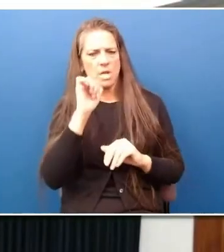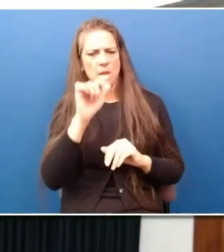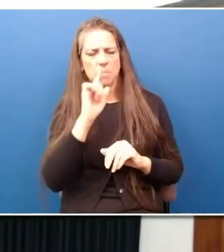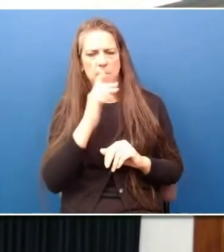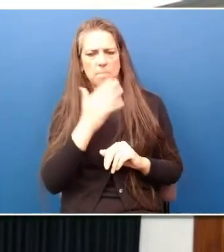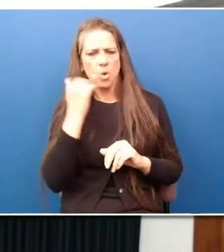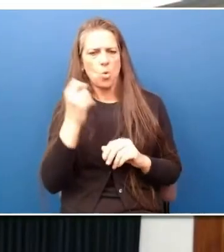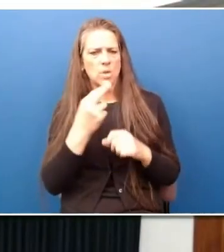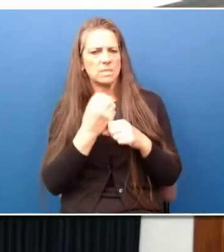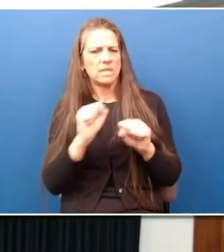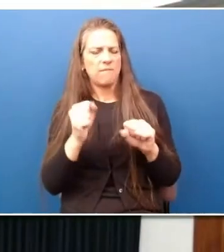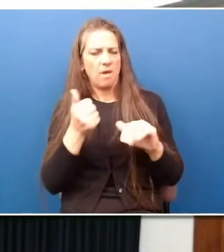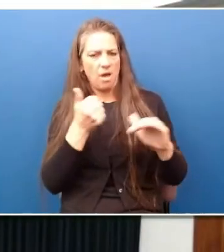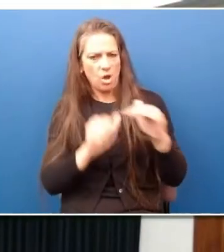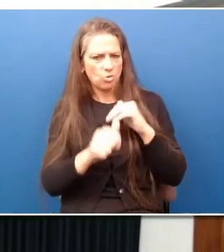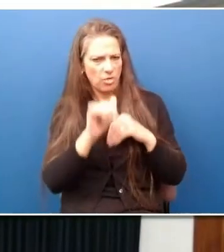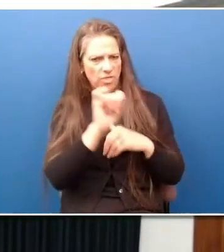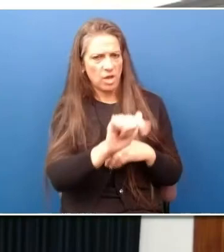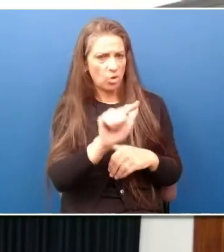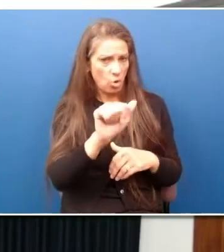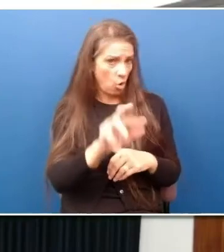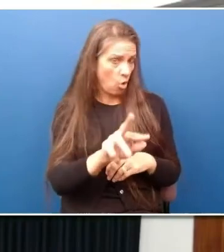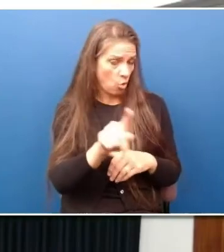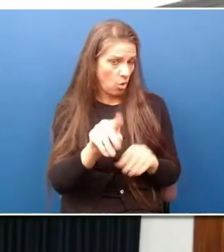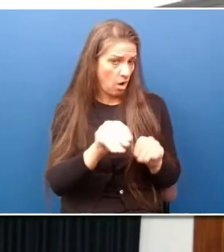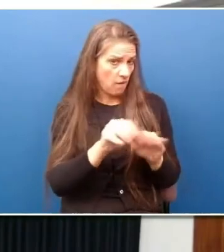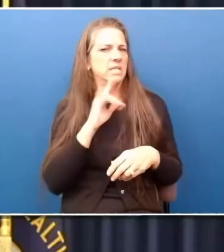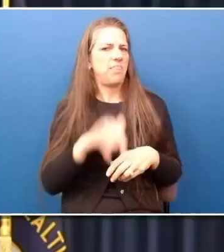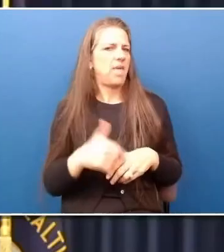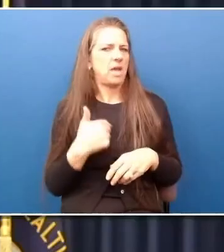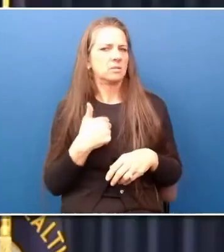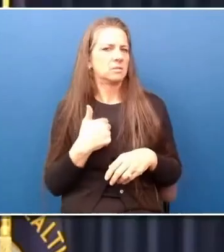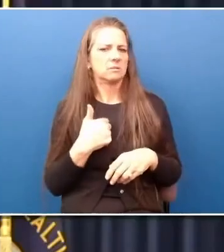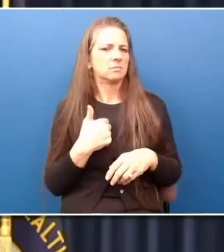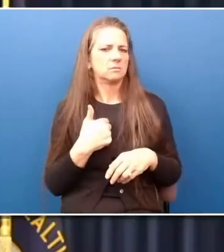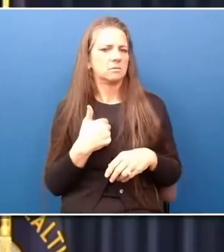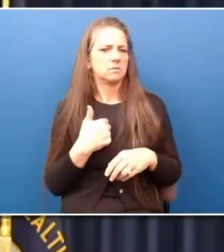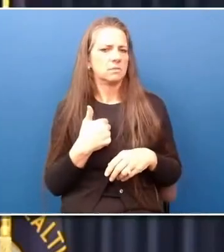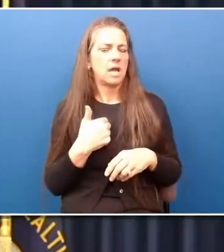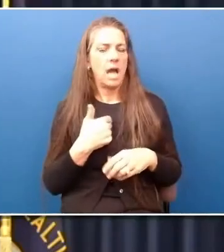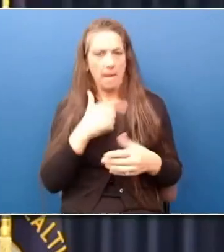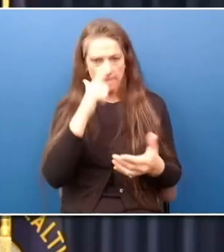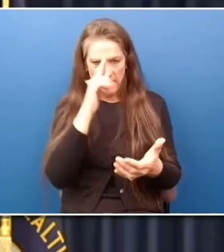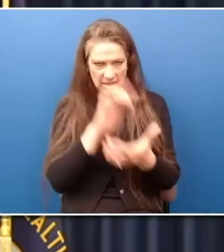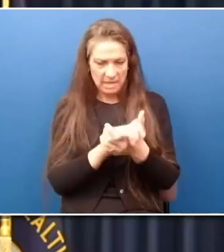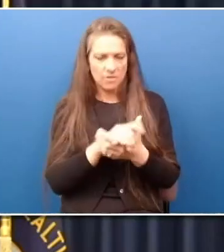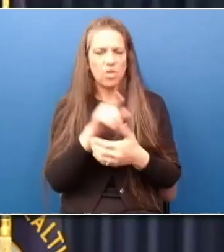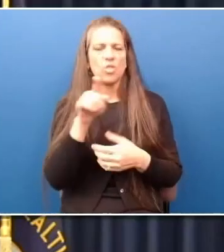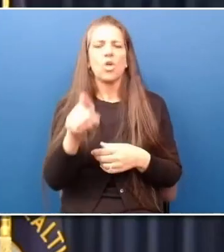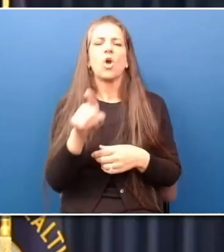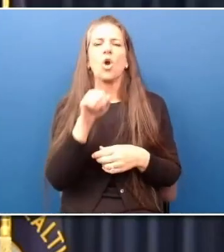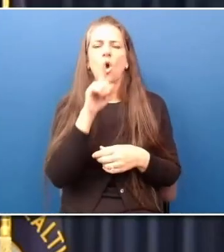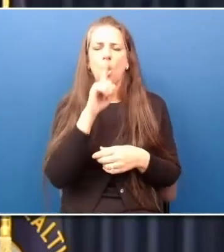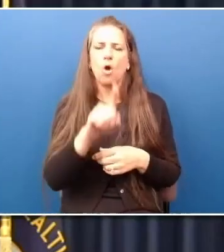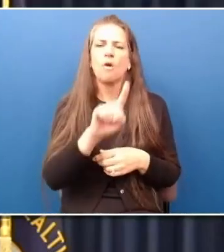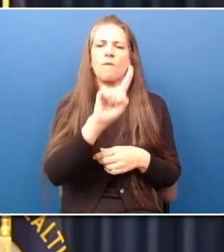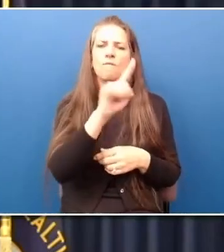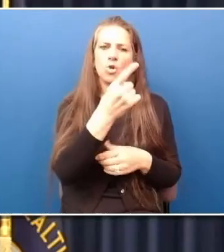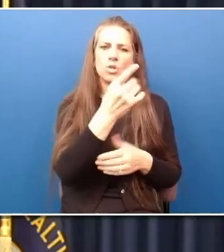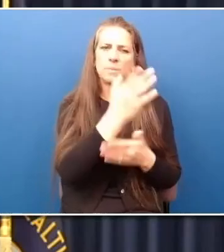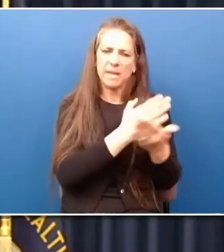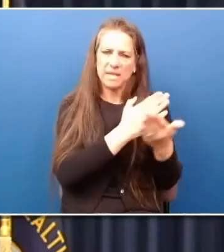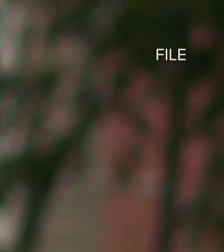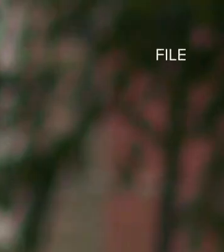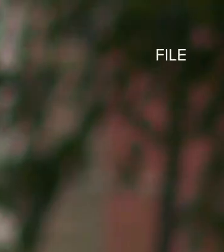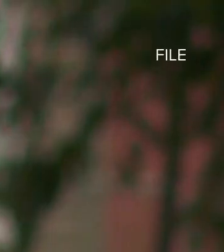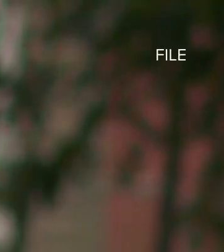with Beshear signing a total of 144 bills, rejecting 27. The group of vetoed measures includes the Safer Kentucky Act aimed